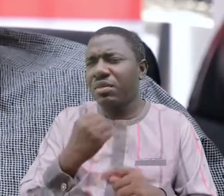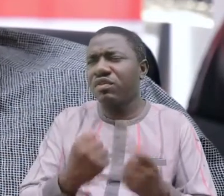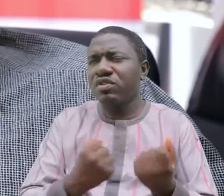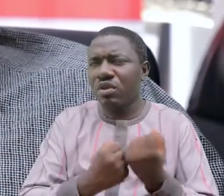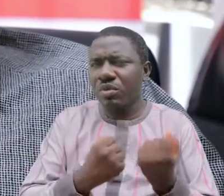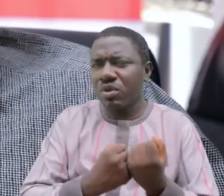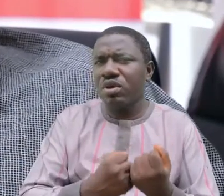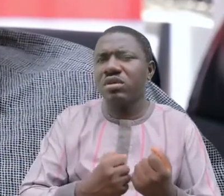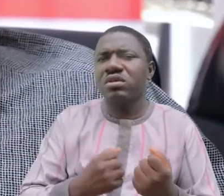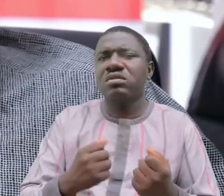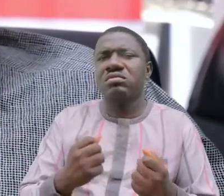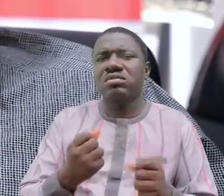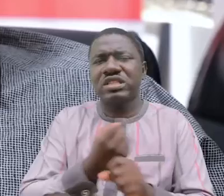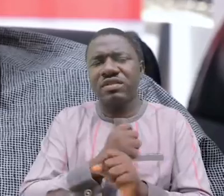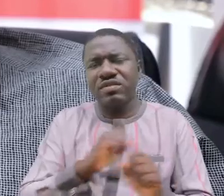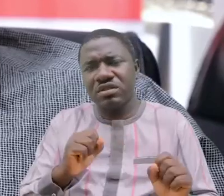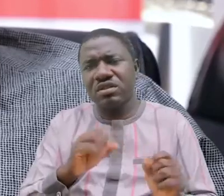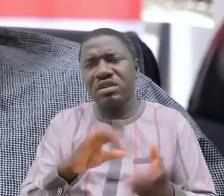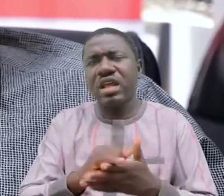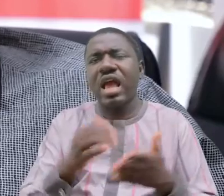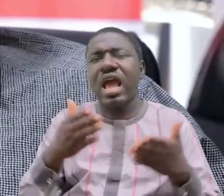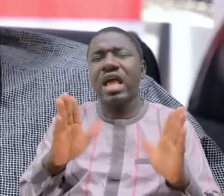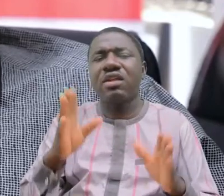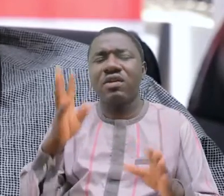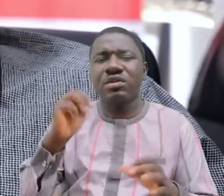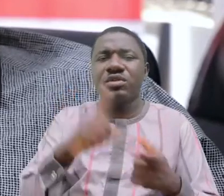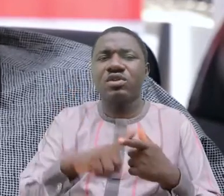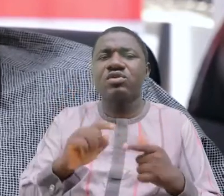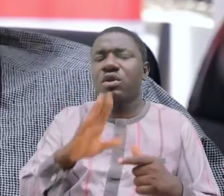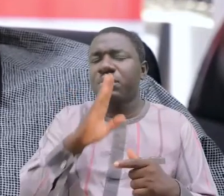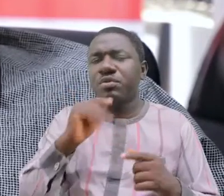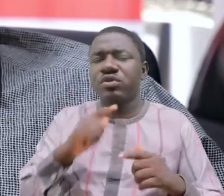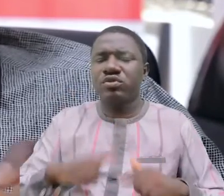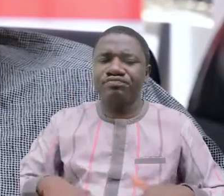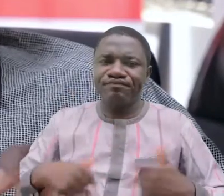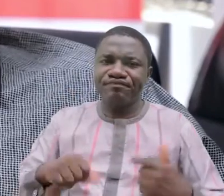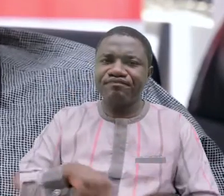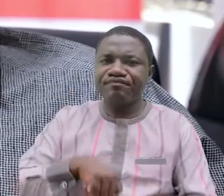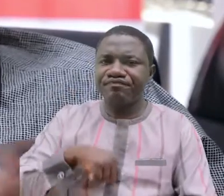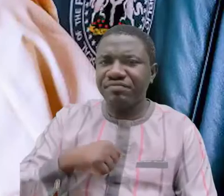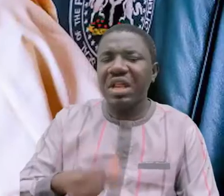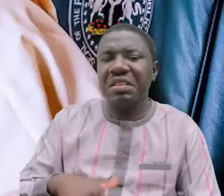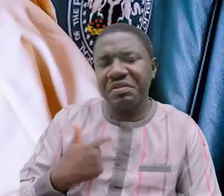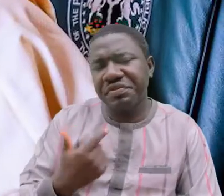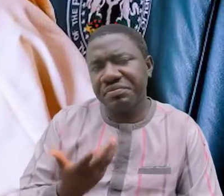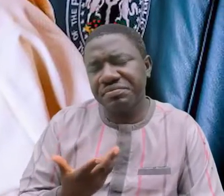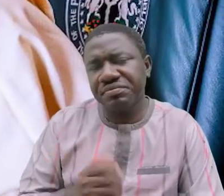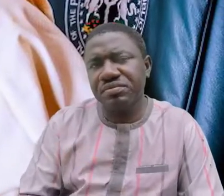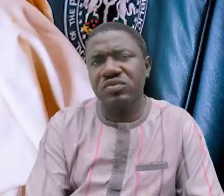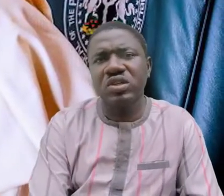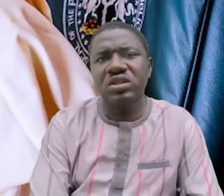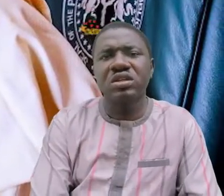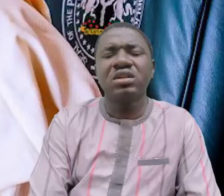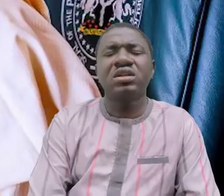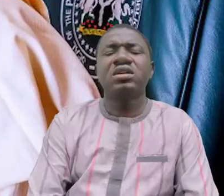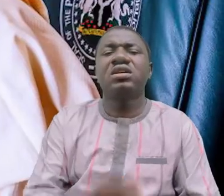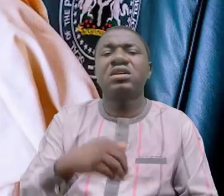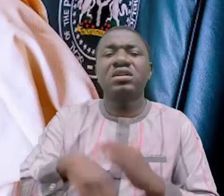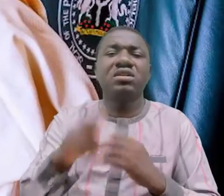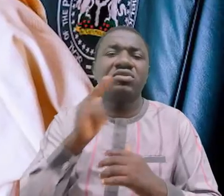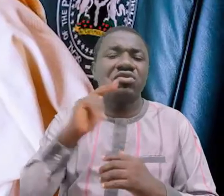support, some kind of safety net that allows them to live a life of dignity. In Nigeria,